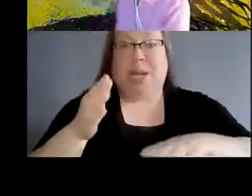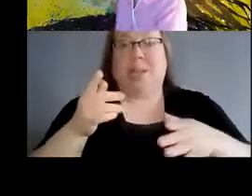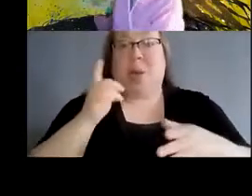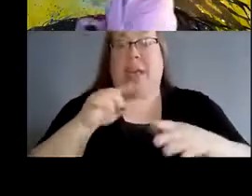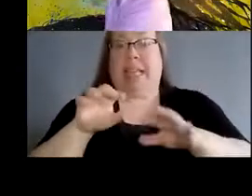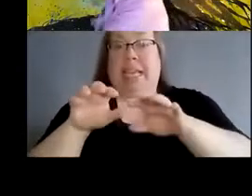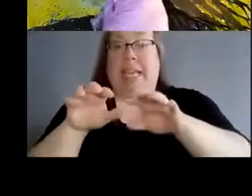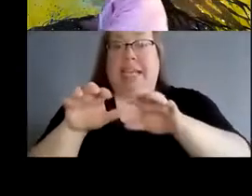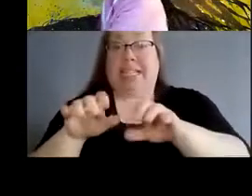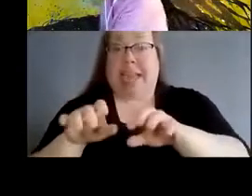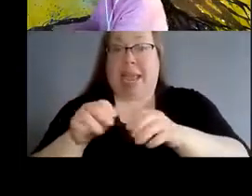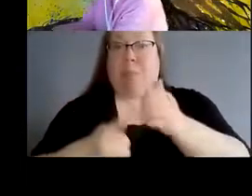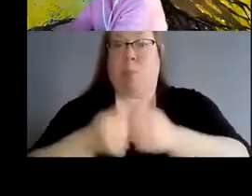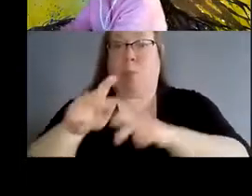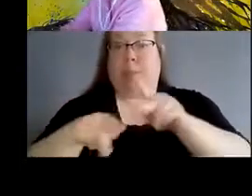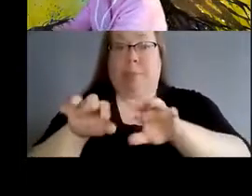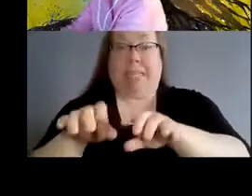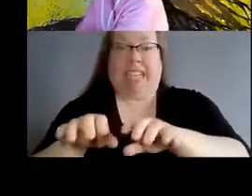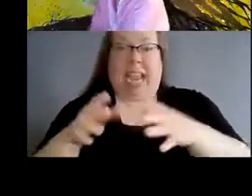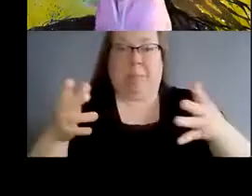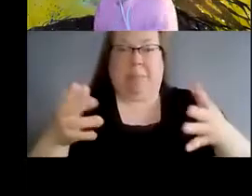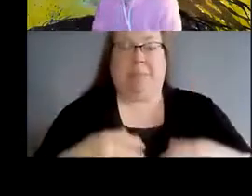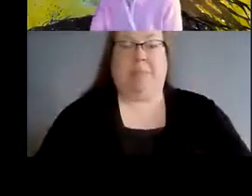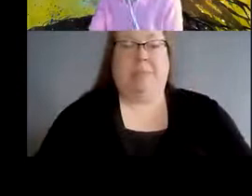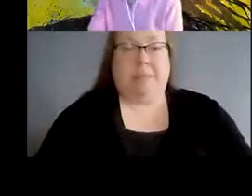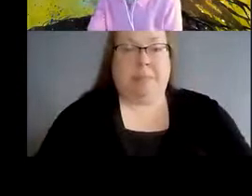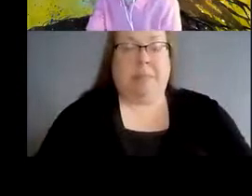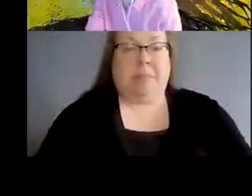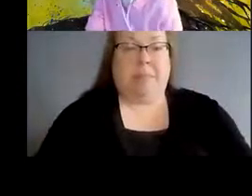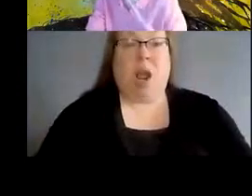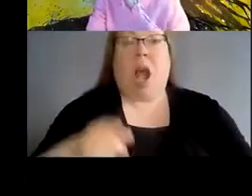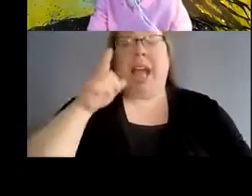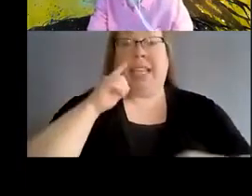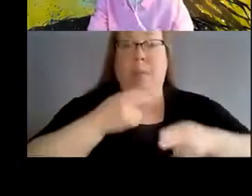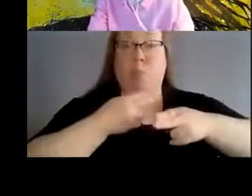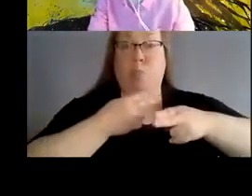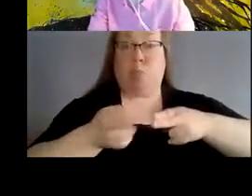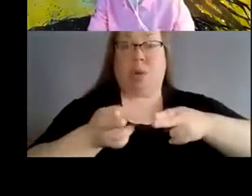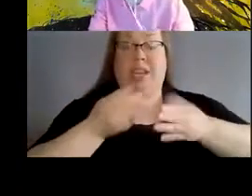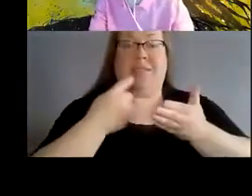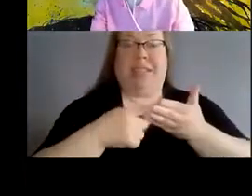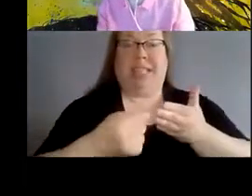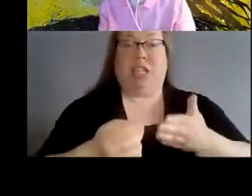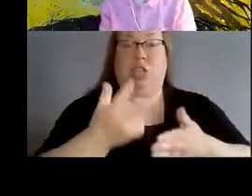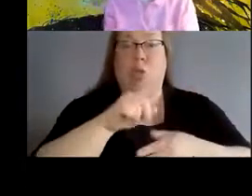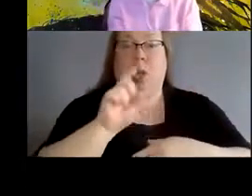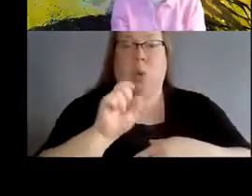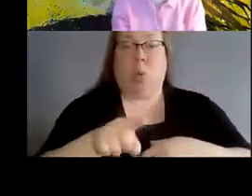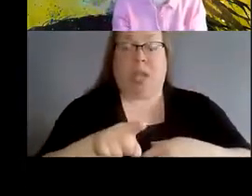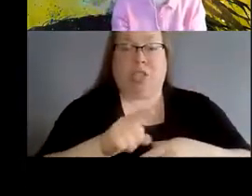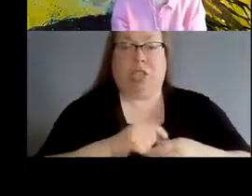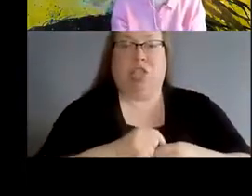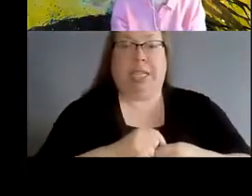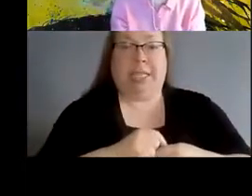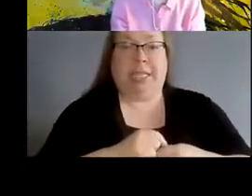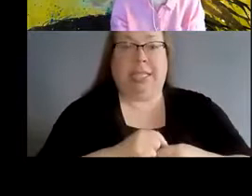we'll just discuss briefly the three questions that we're going to cover on the